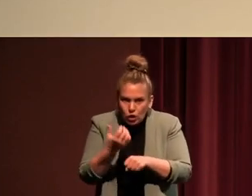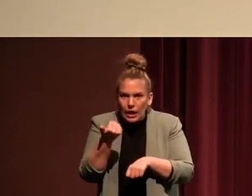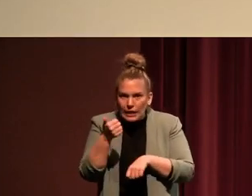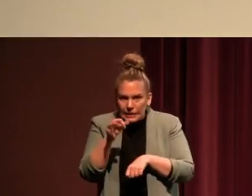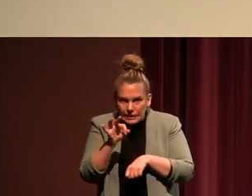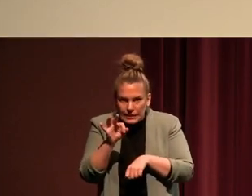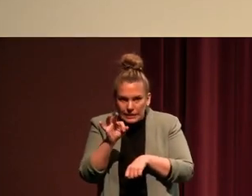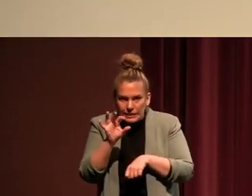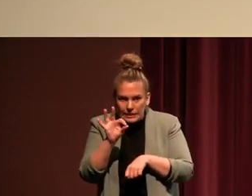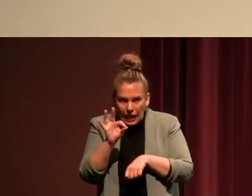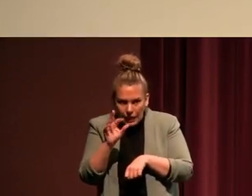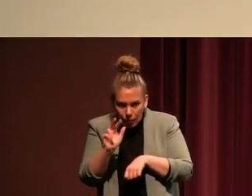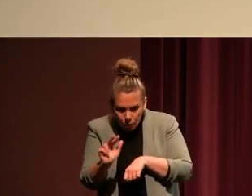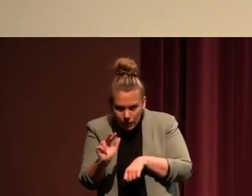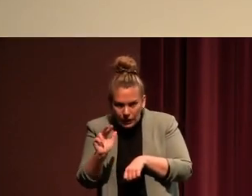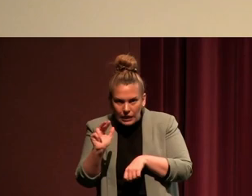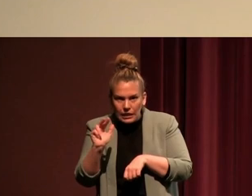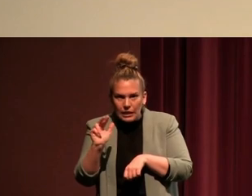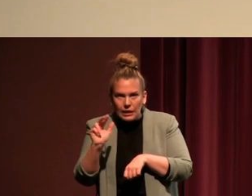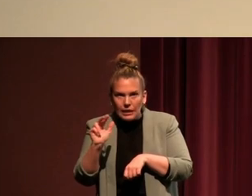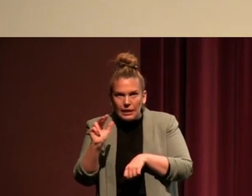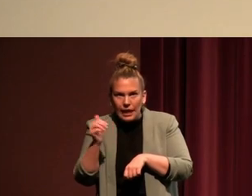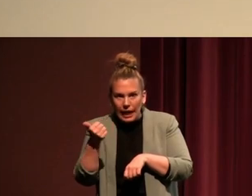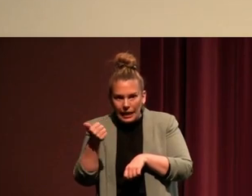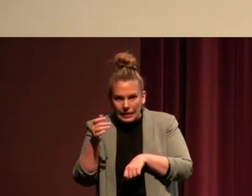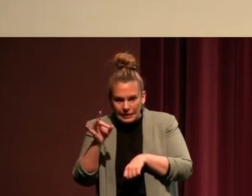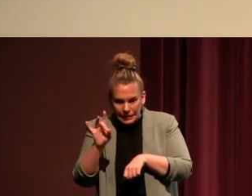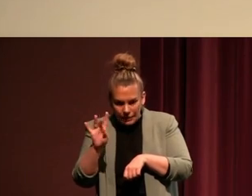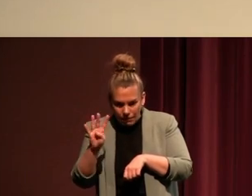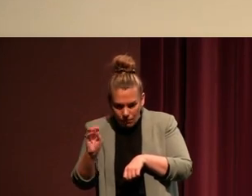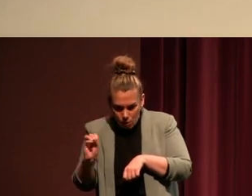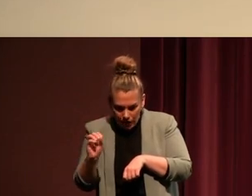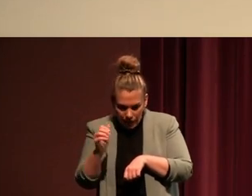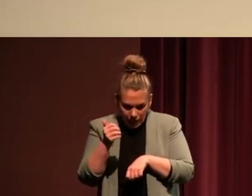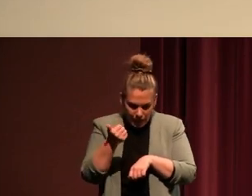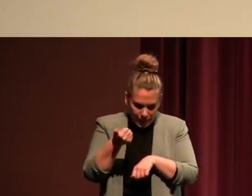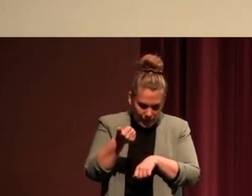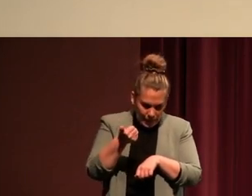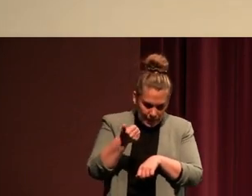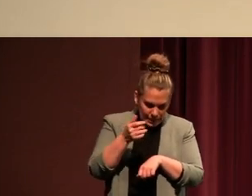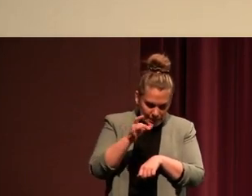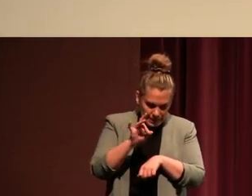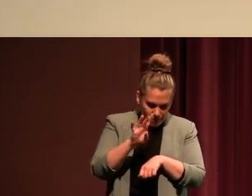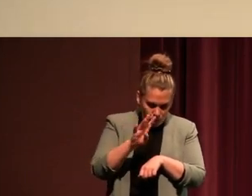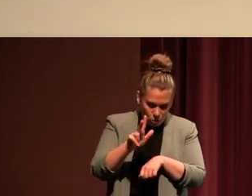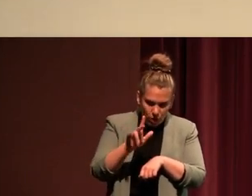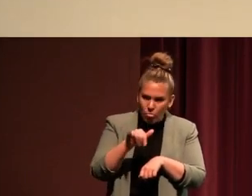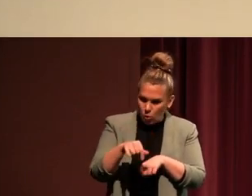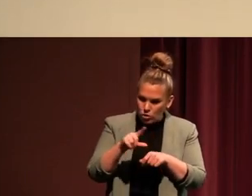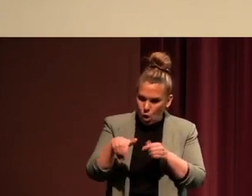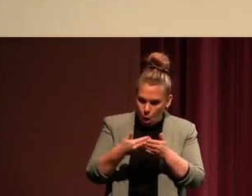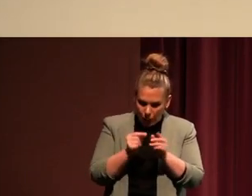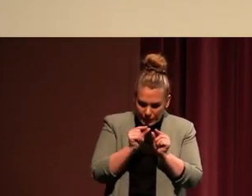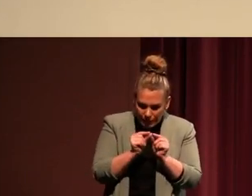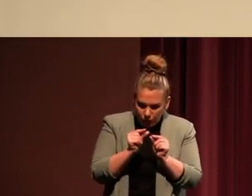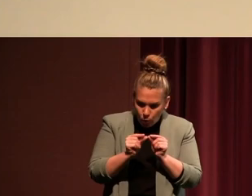1893, 1880. 1840 is a very narrow year. 1823 is a narrow year.